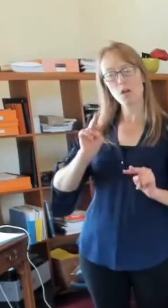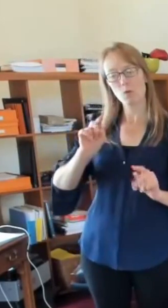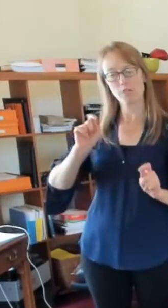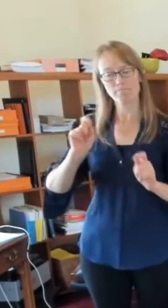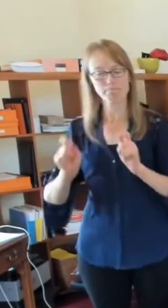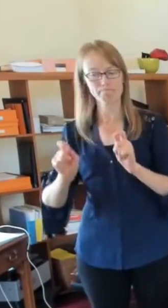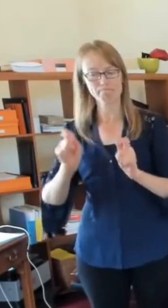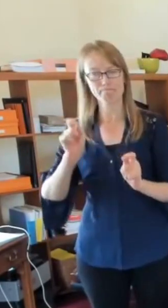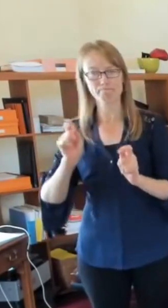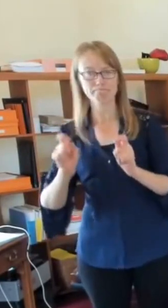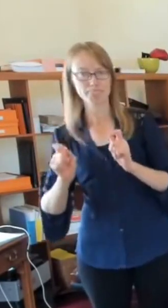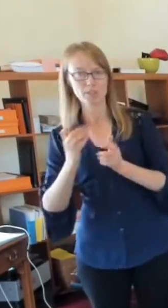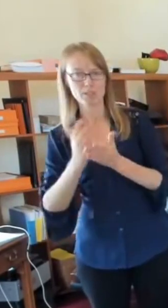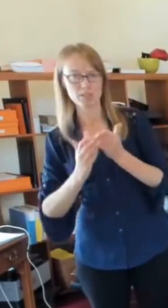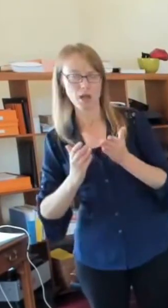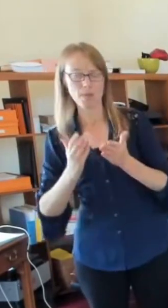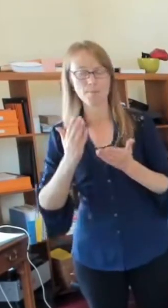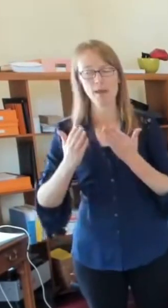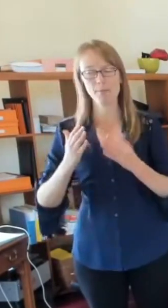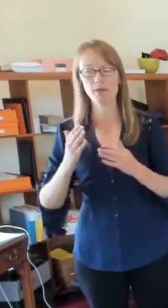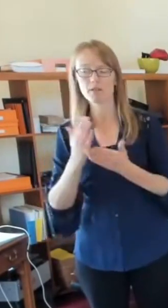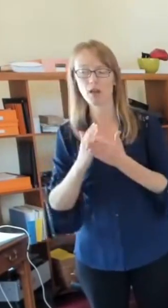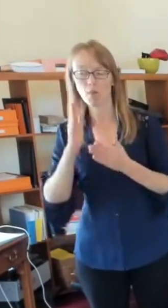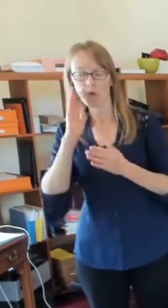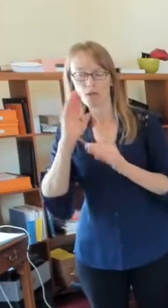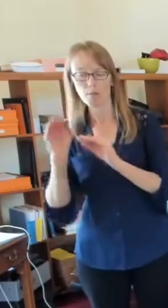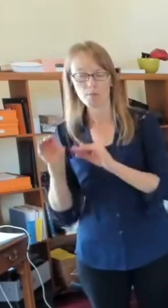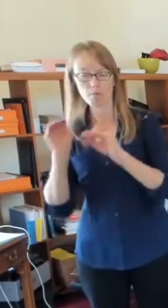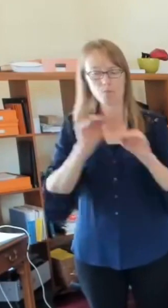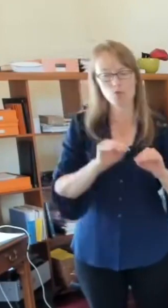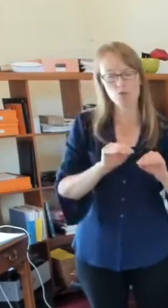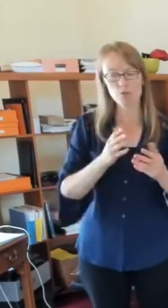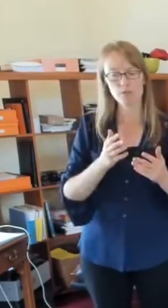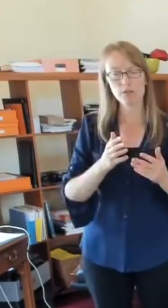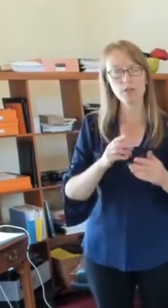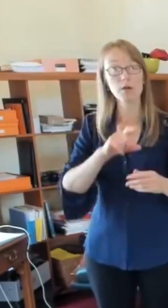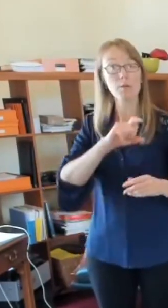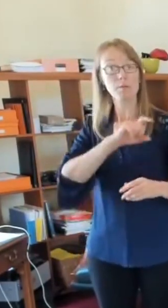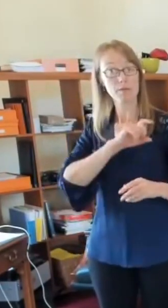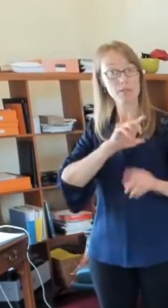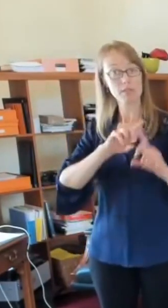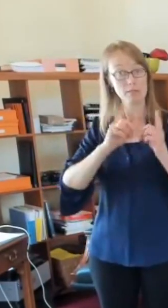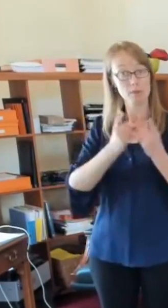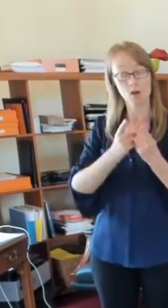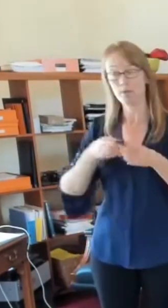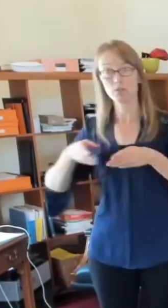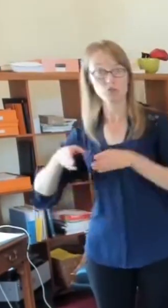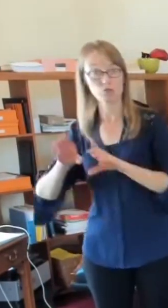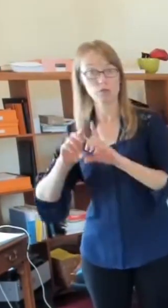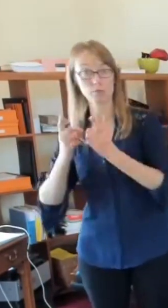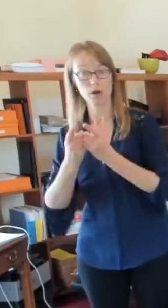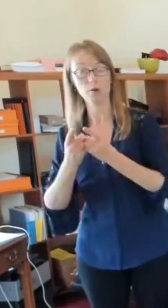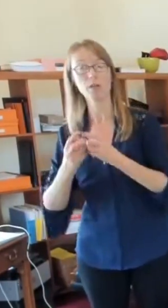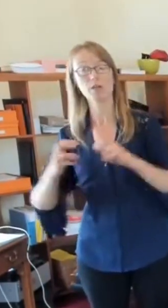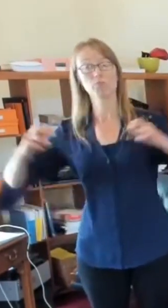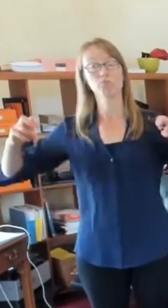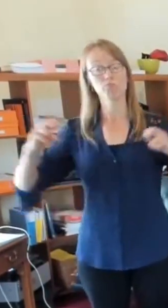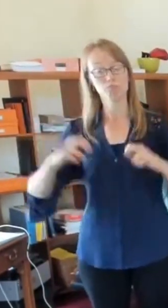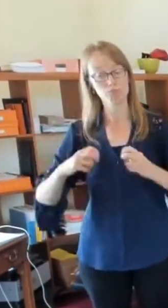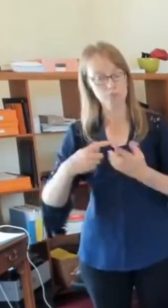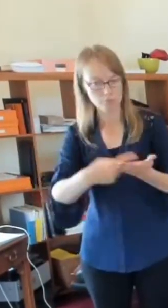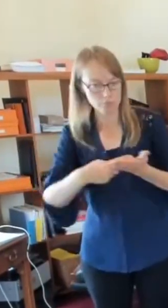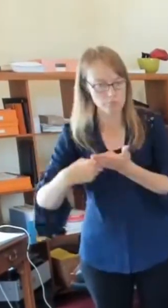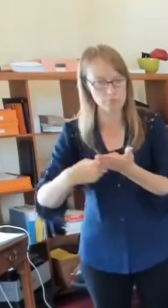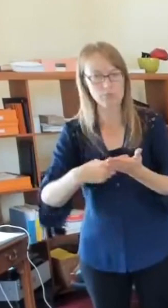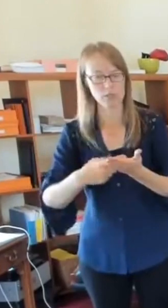a little. Maybe they're not exactly in the right place. The police department and our street department came together to make these recommendations